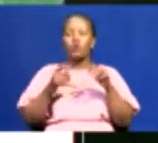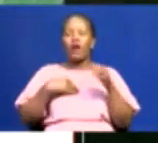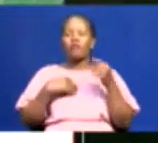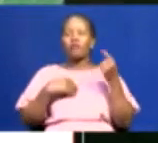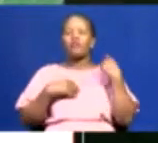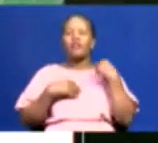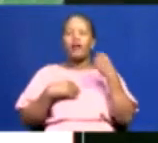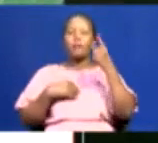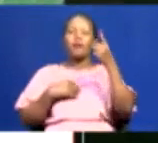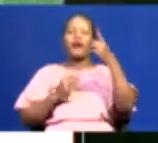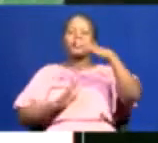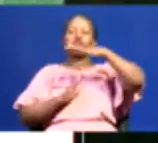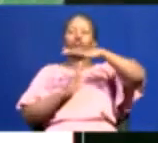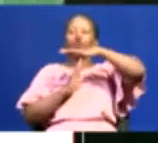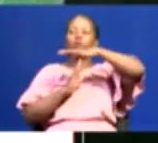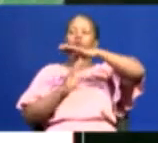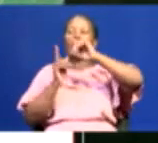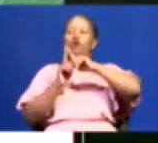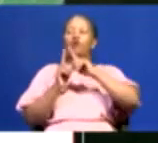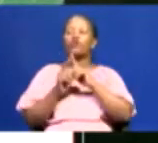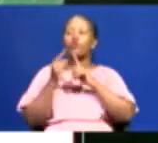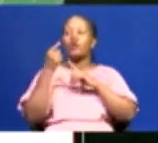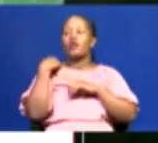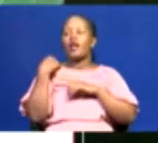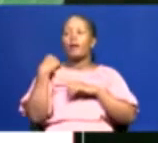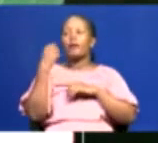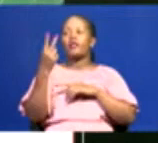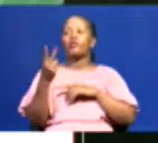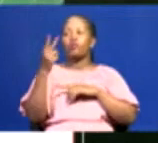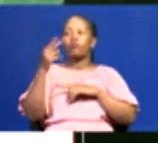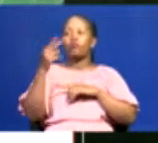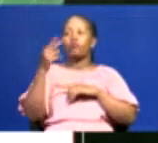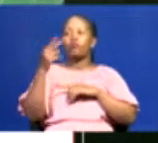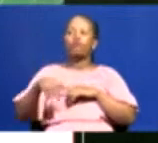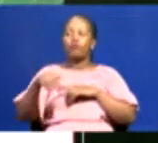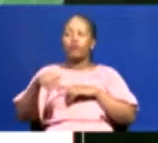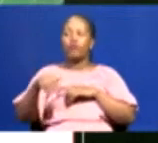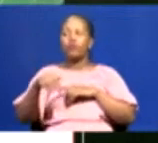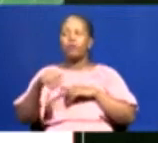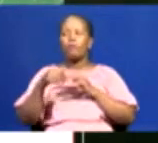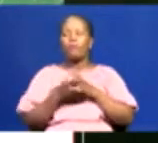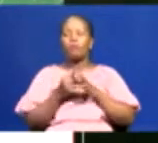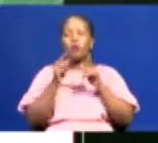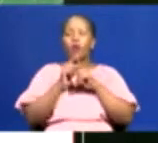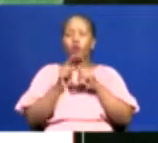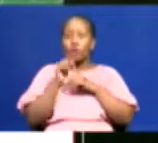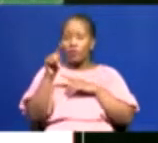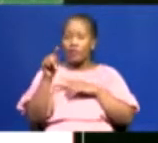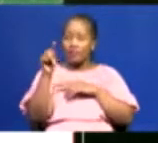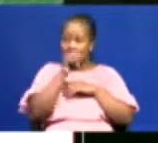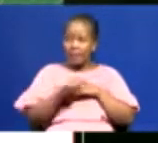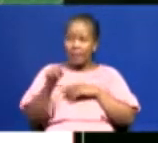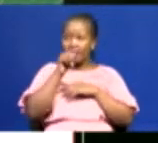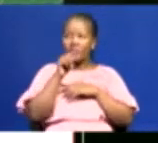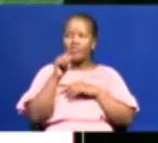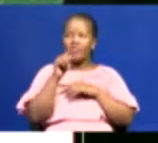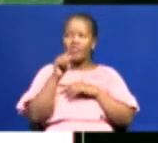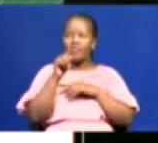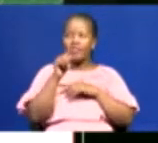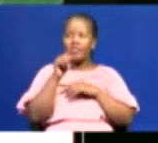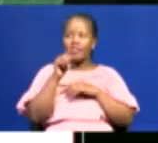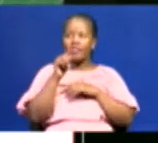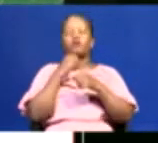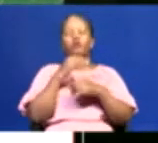one on the top, and there is number two in the below. In the dartboard, you cannot make the numbers to